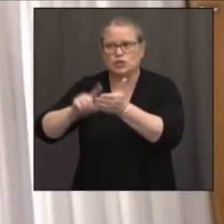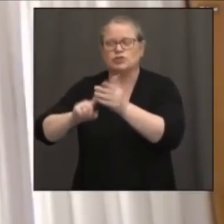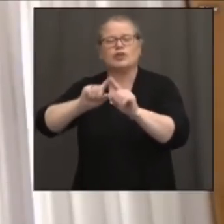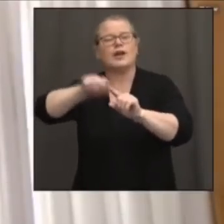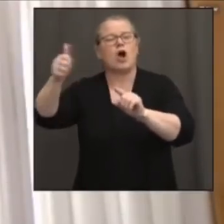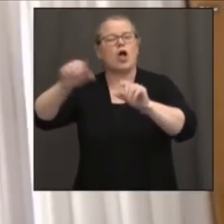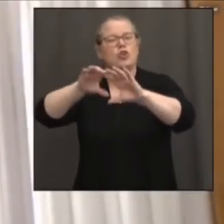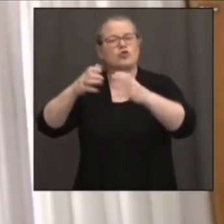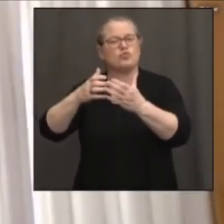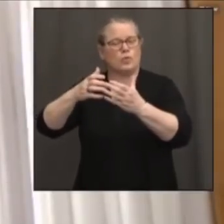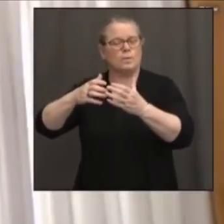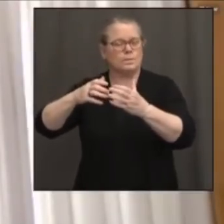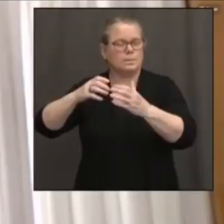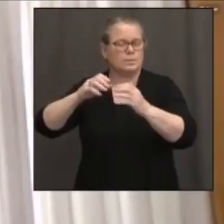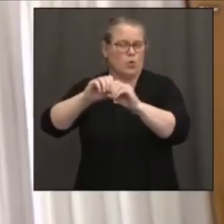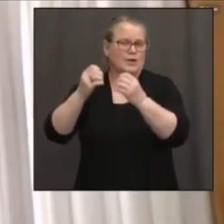at